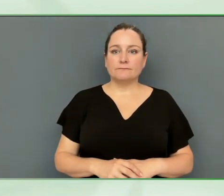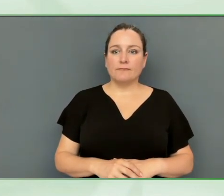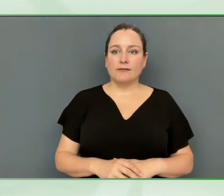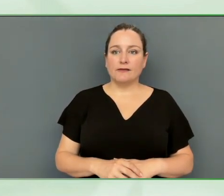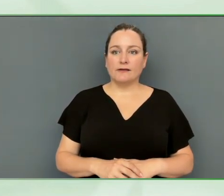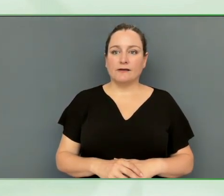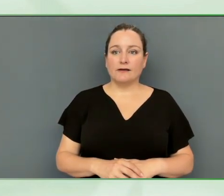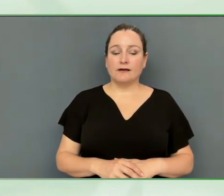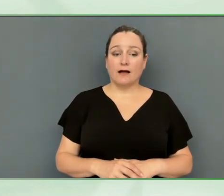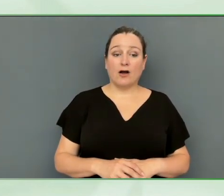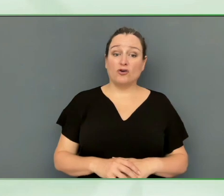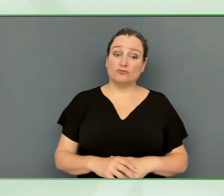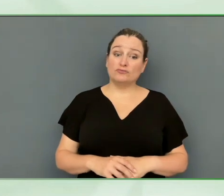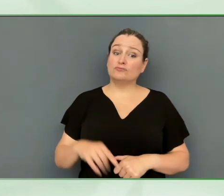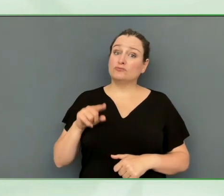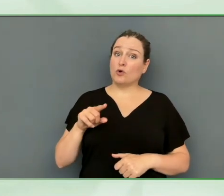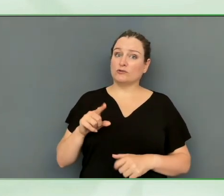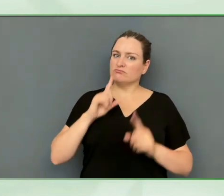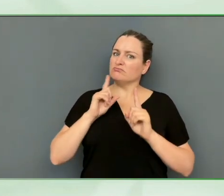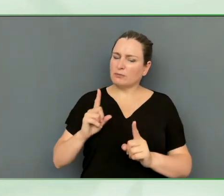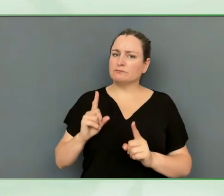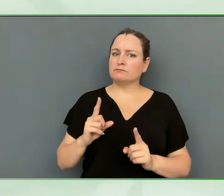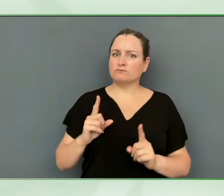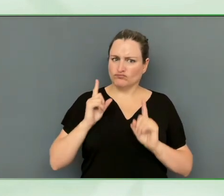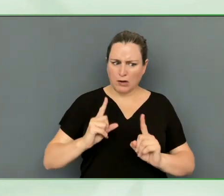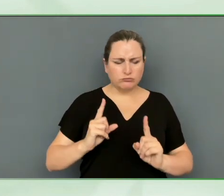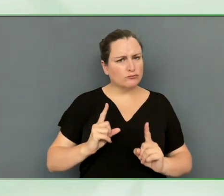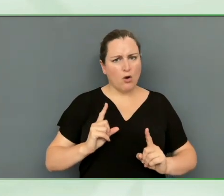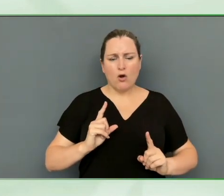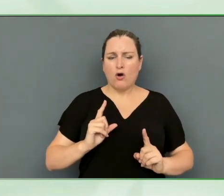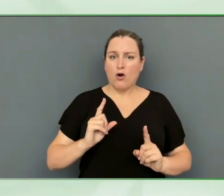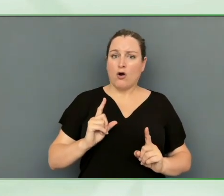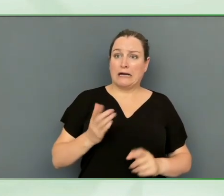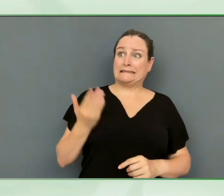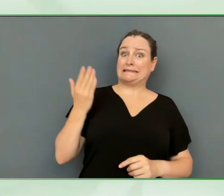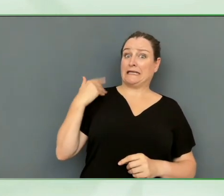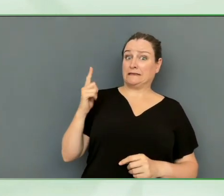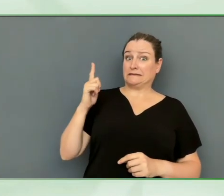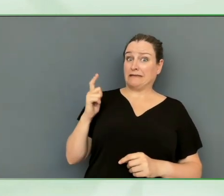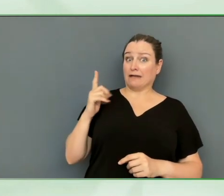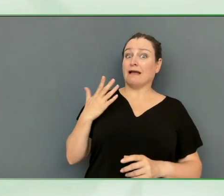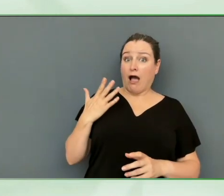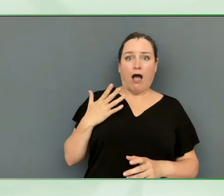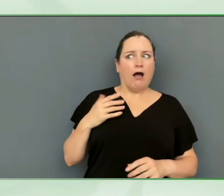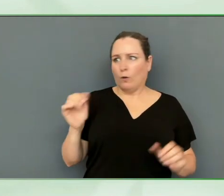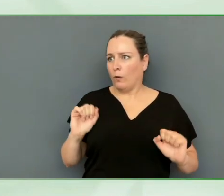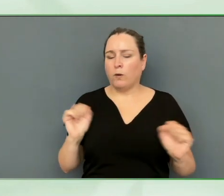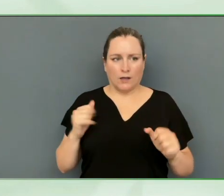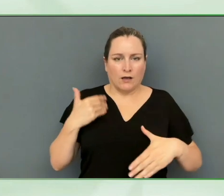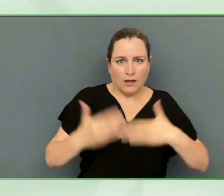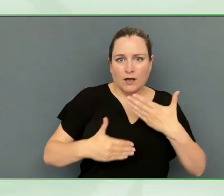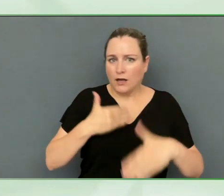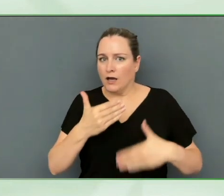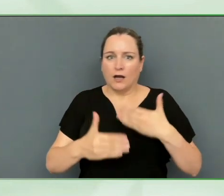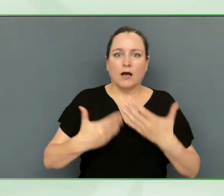wavered over the years. Certain administrations have had more success in bringing in employees with